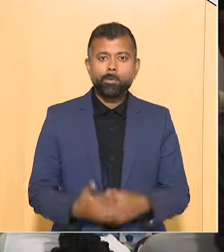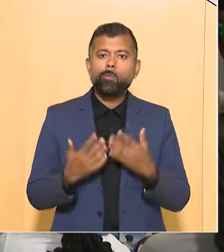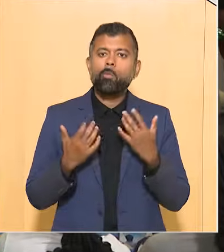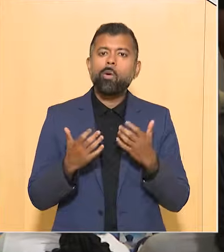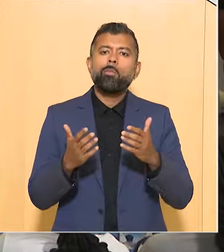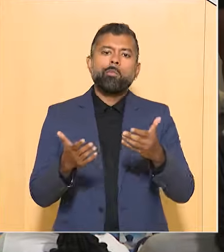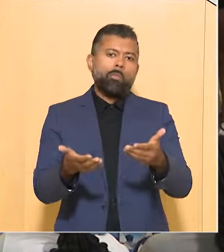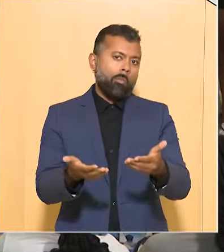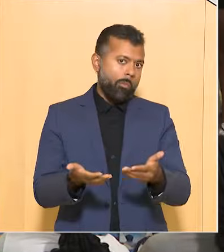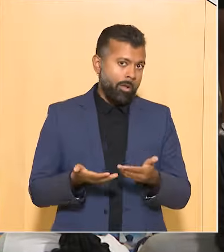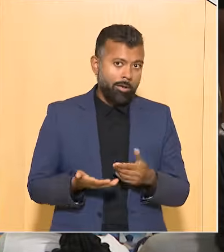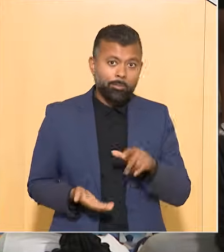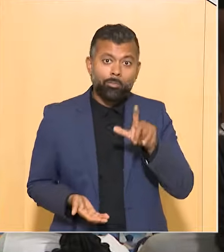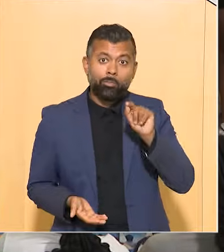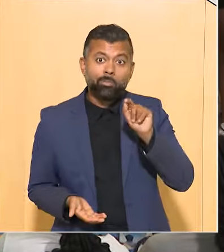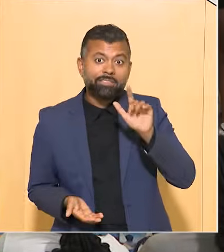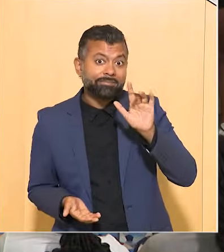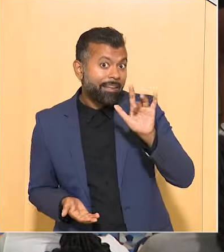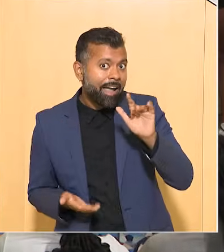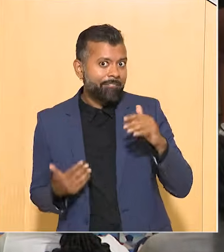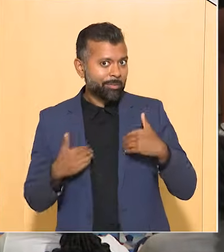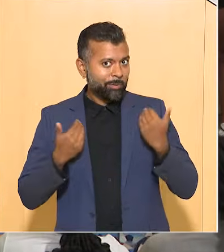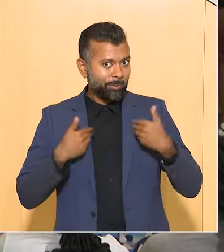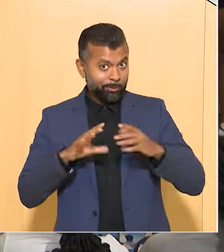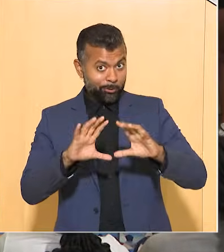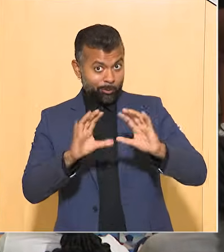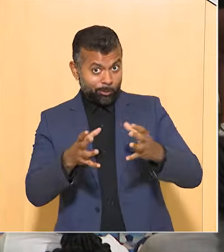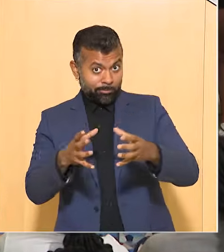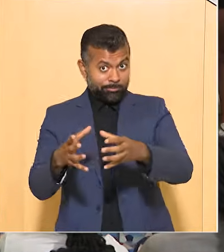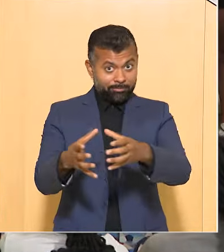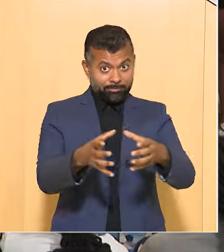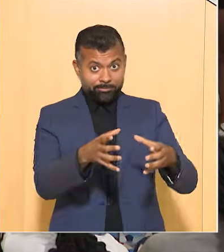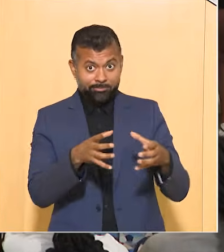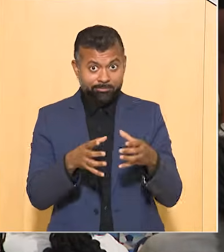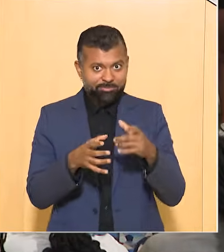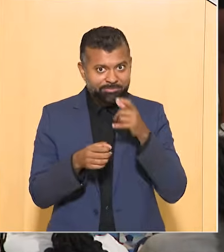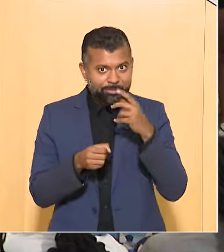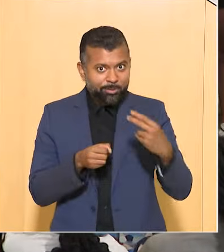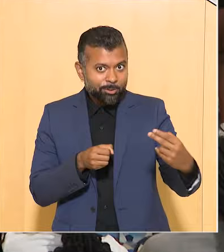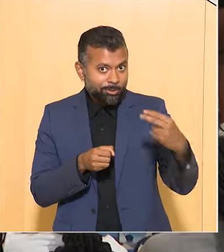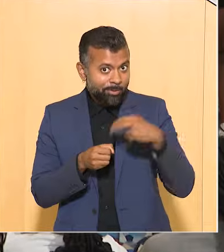2025 youth who are participating in